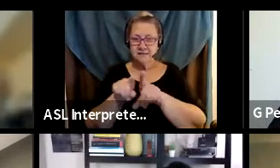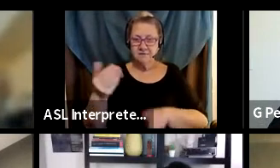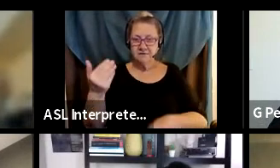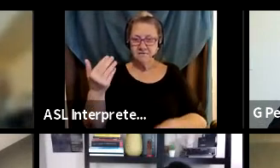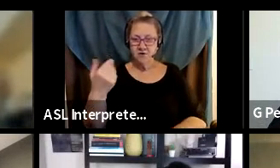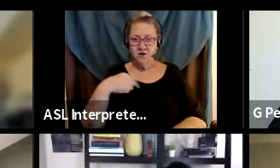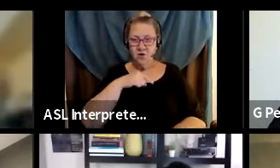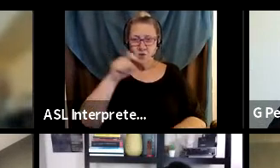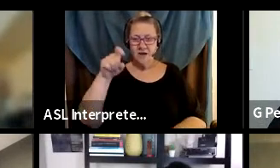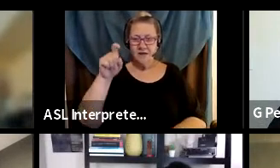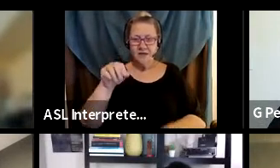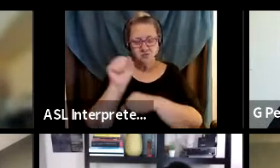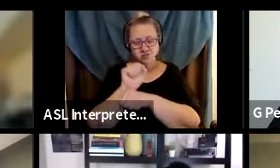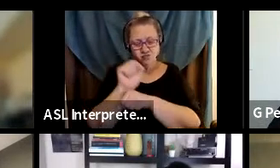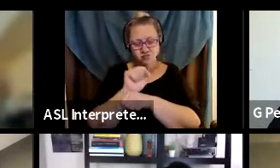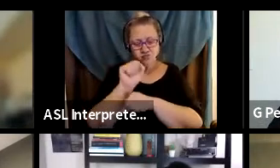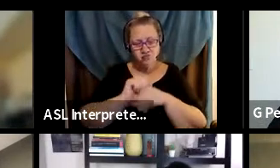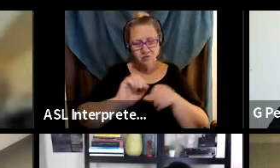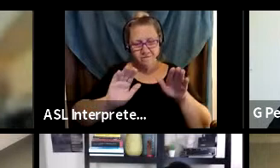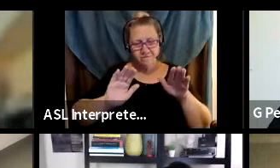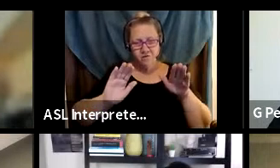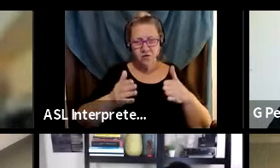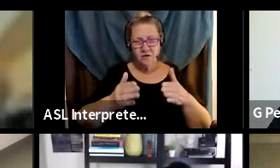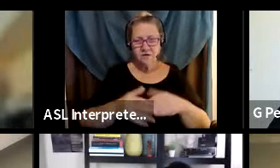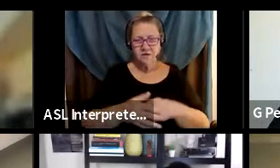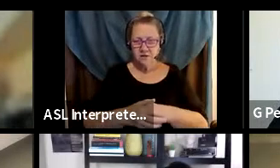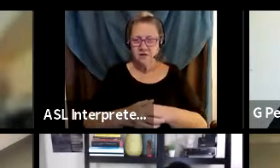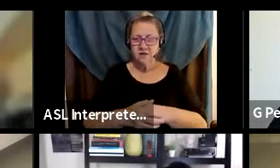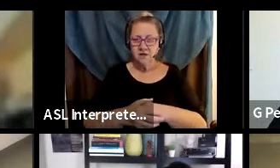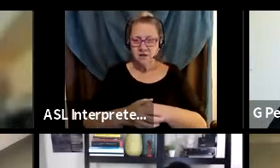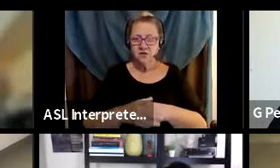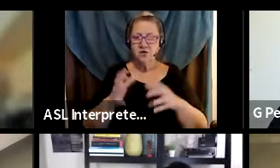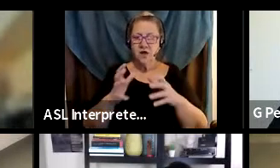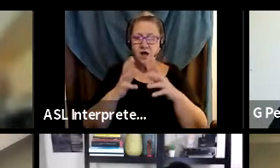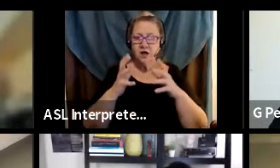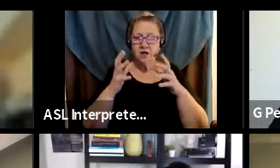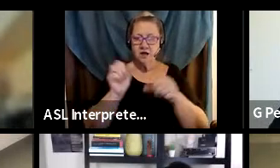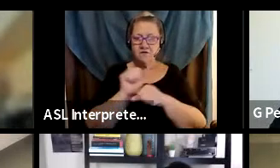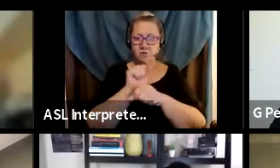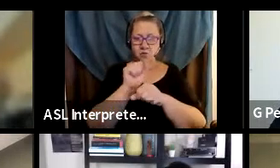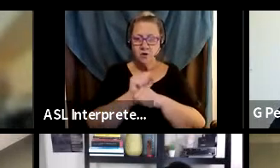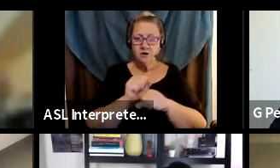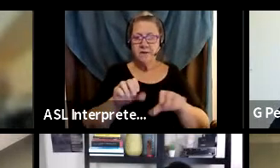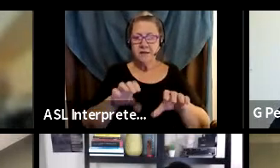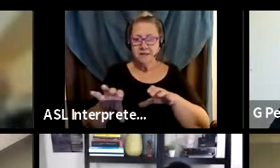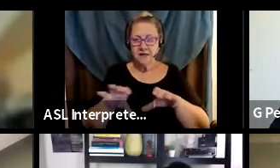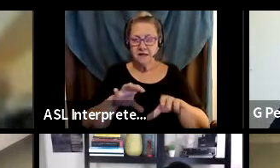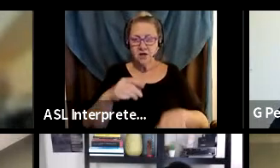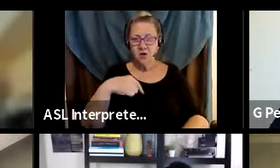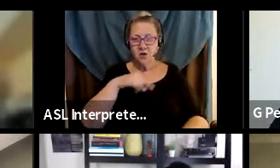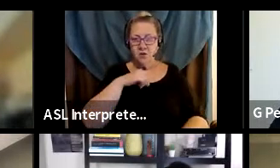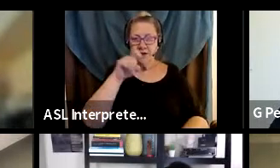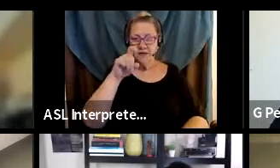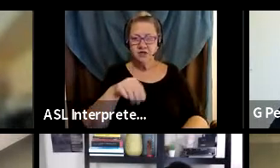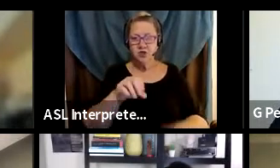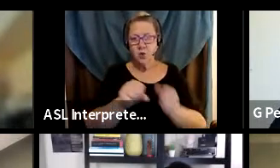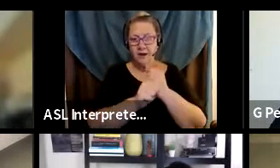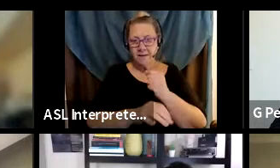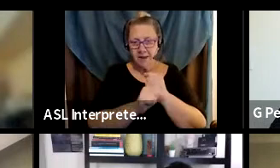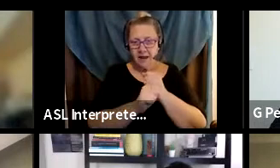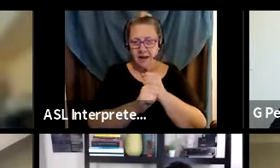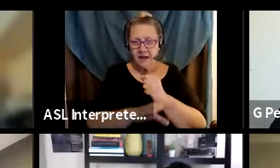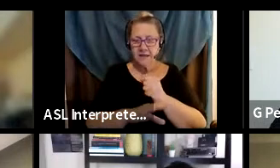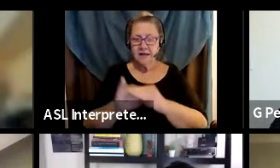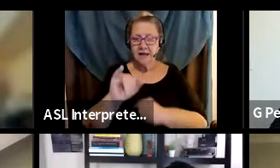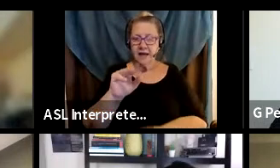hard on what are those. I do think there's a lot of great work that you've been hearing about and we'll continue to work on as far as the Let's Get to Immunity campaign and other parts about